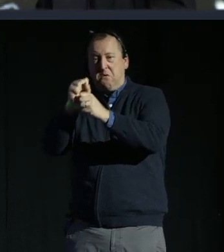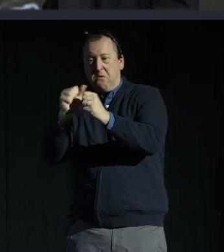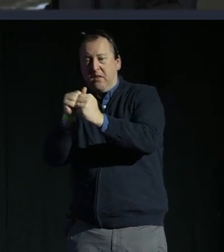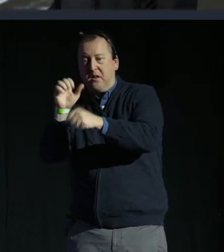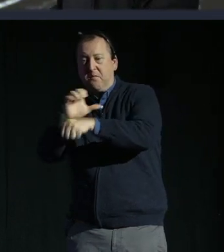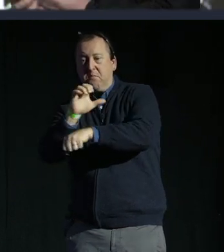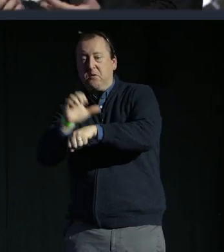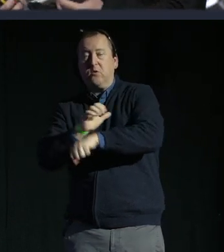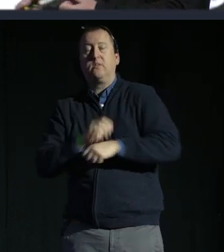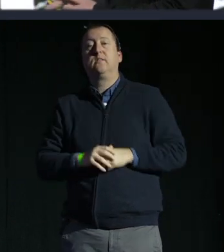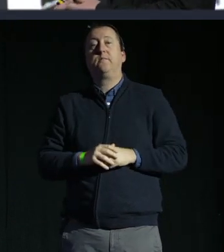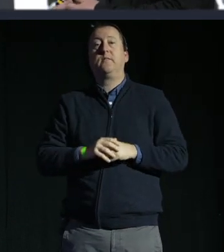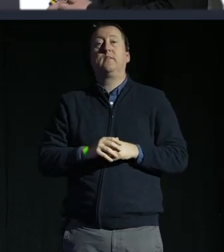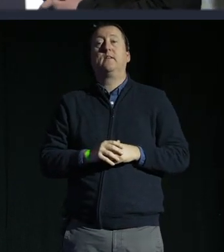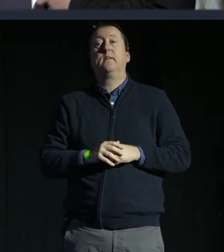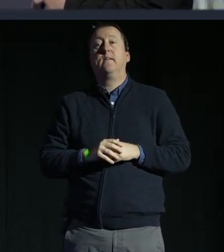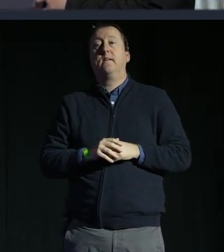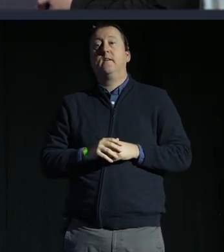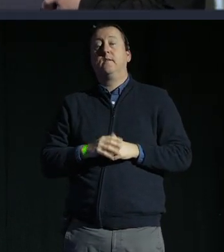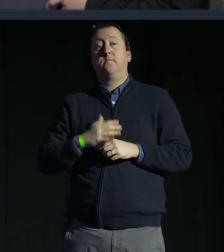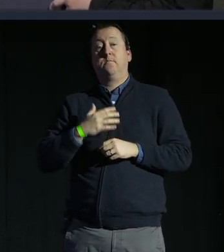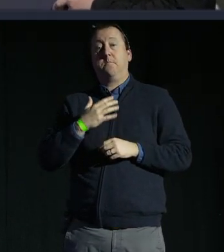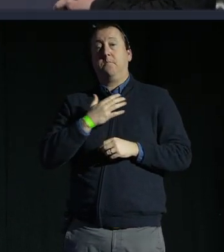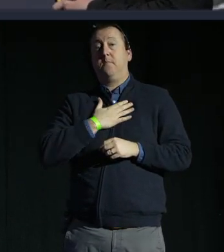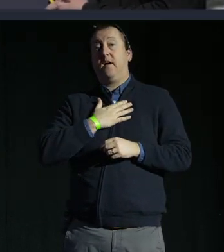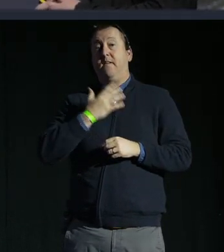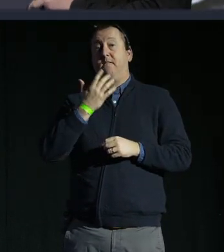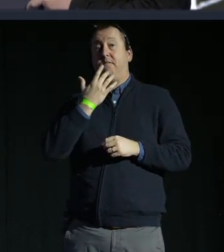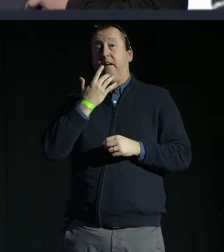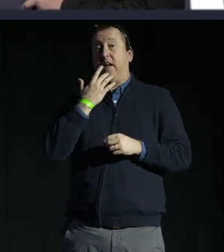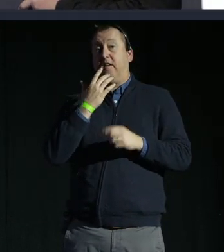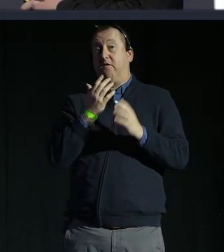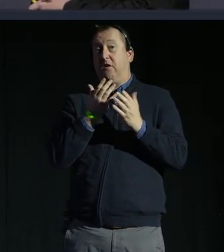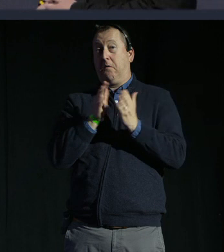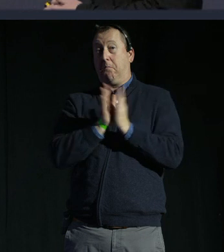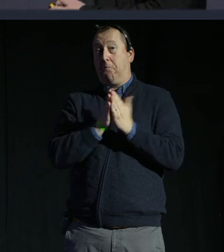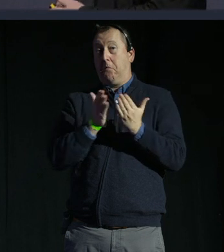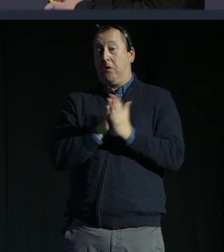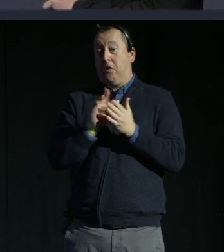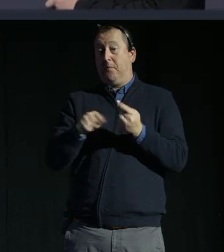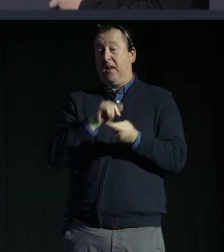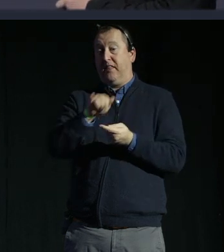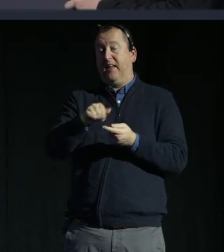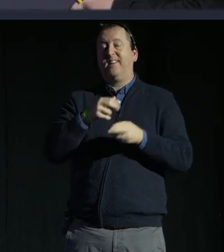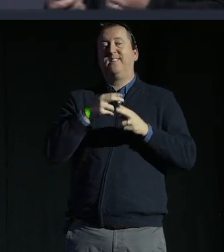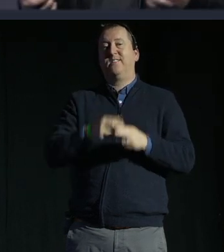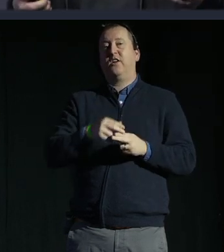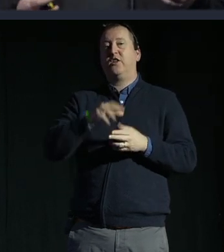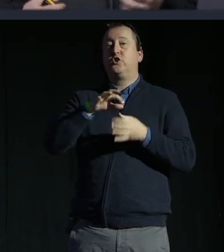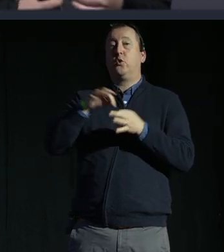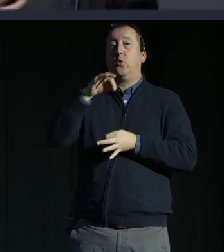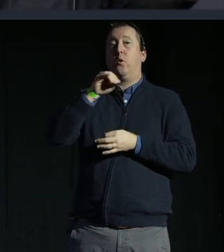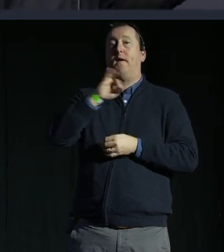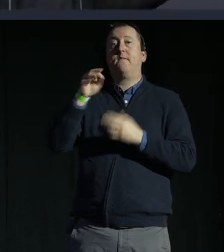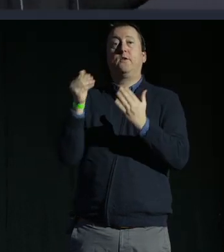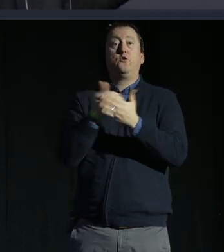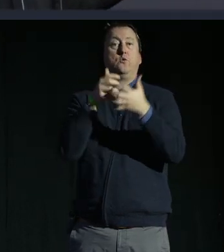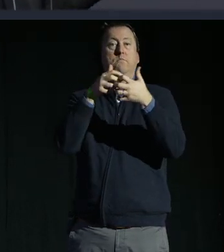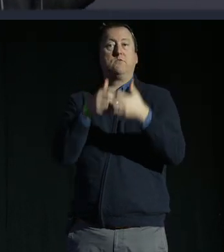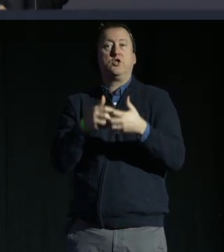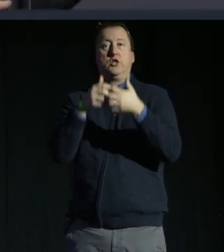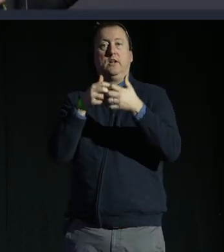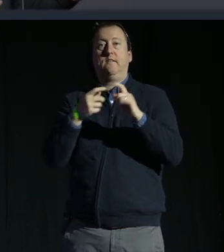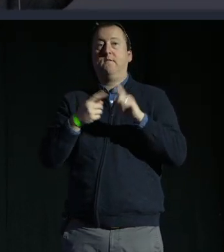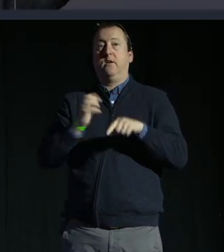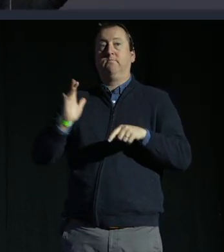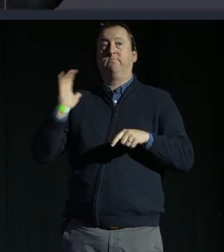favorite view into this world is a book called The Soul of a New Machine. It tells the 1970s story of